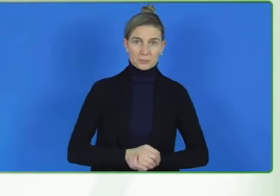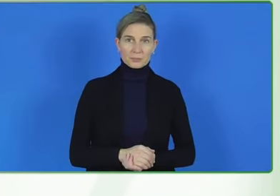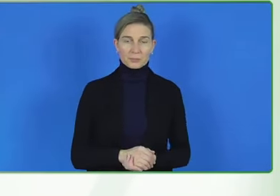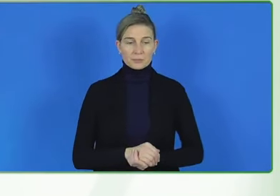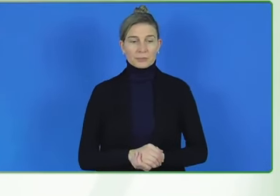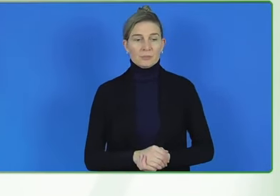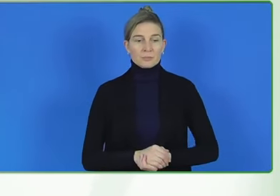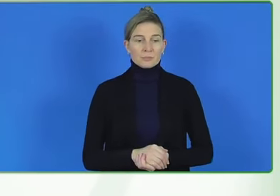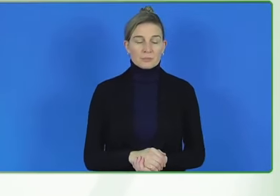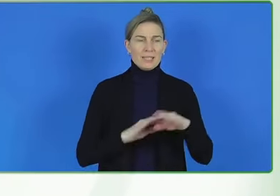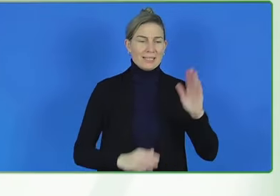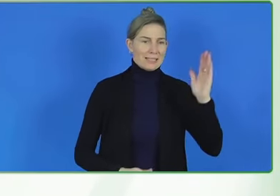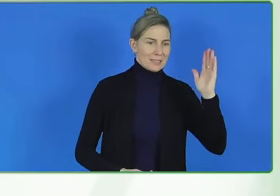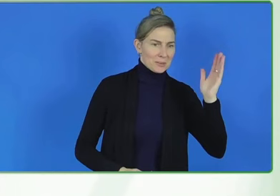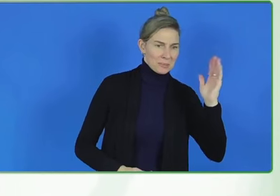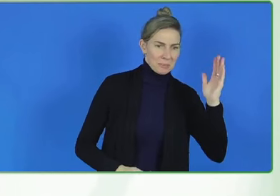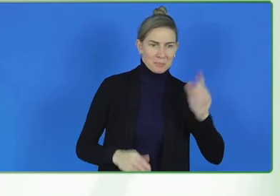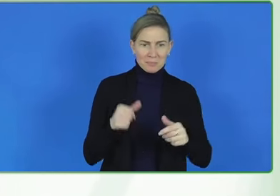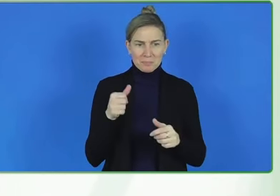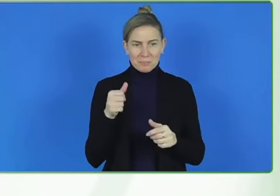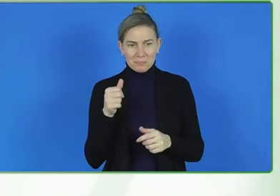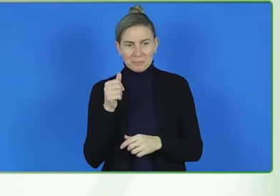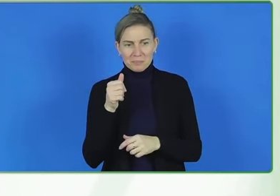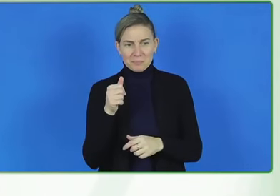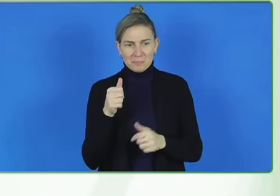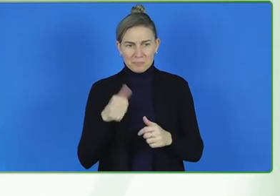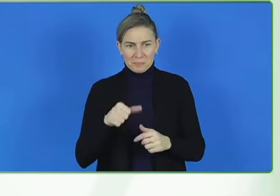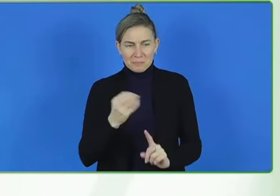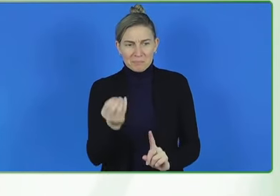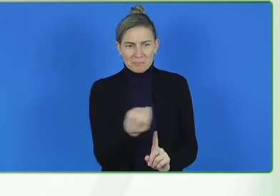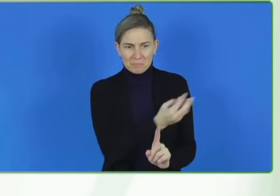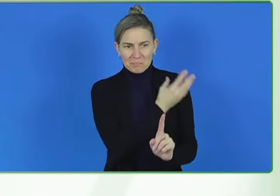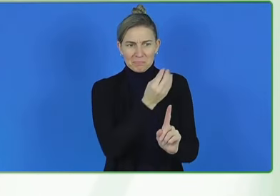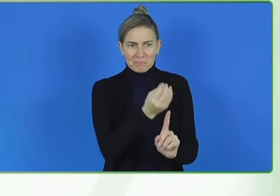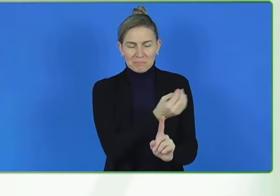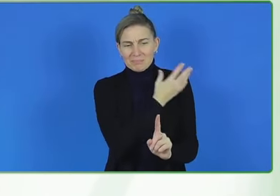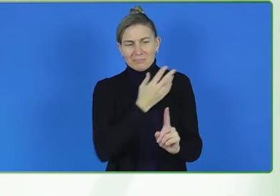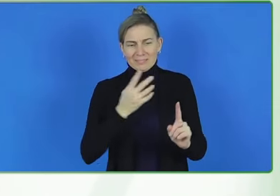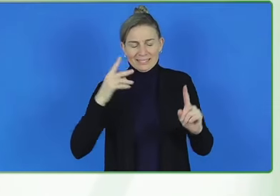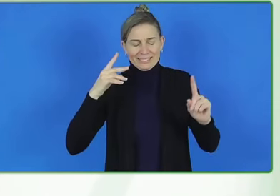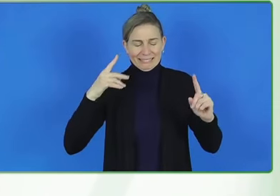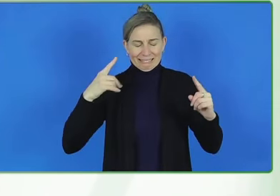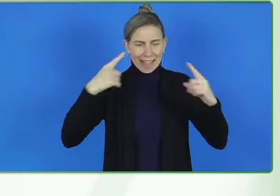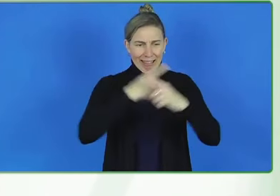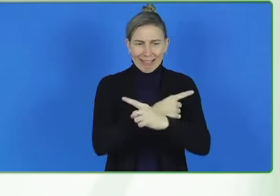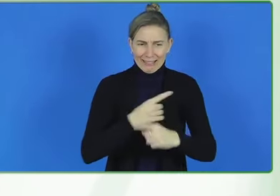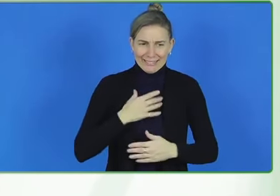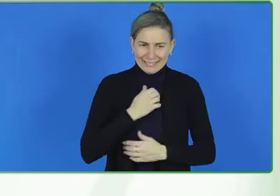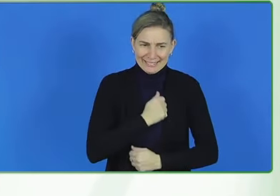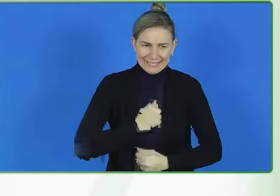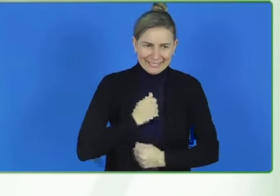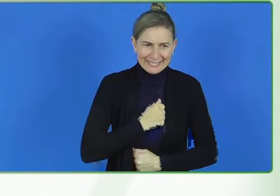amendments to the Act, free legal... Well, I might be female. I sometimes act like a male.